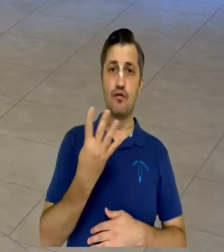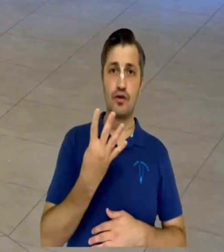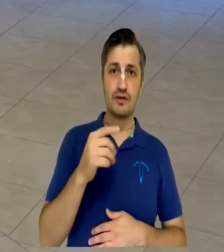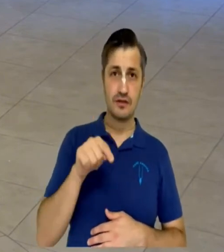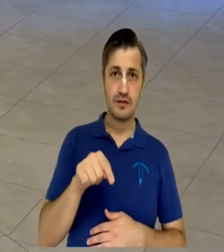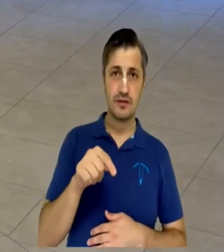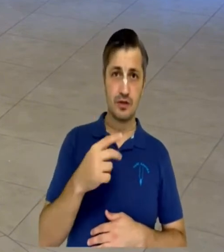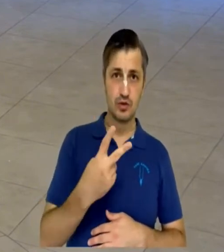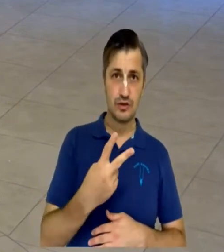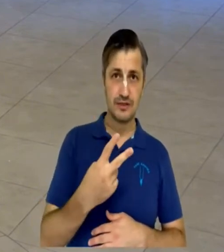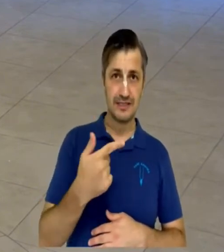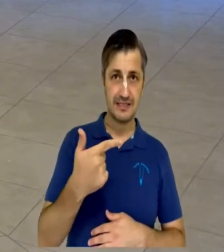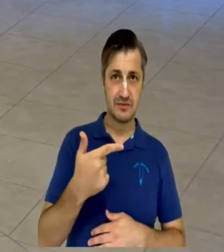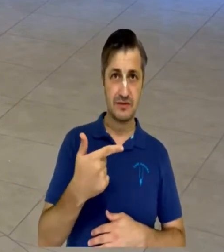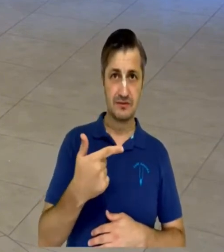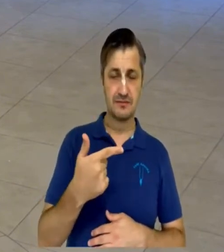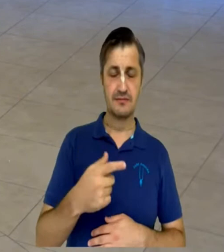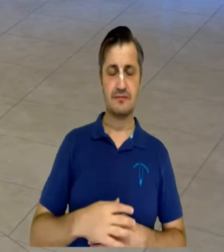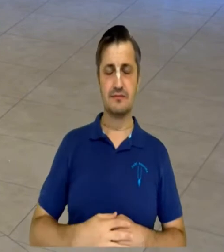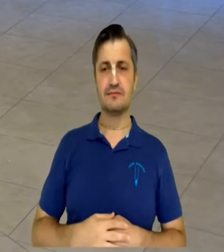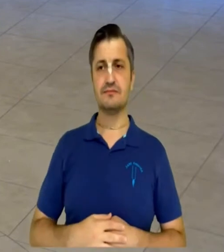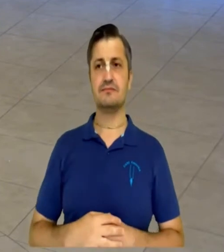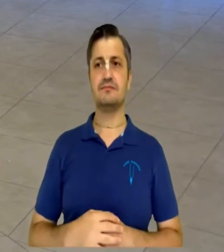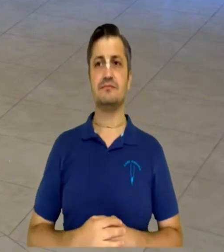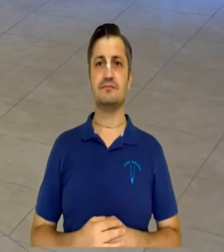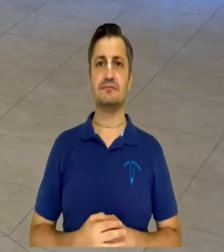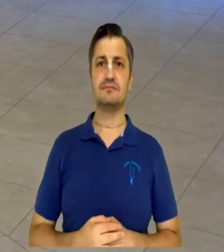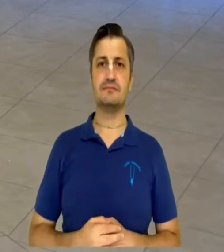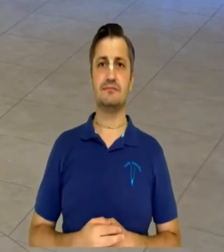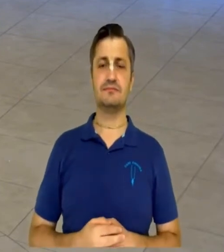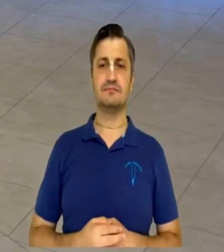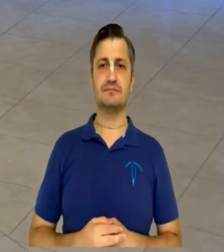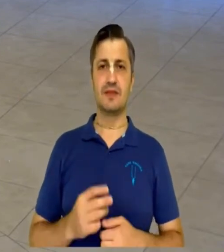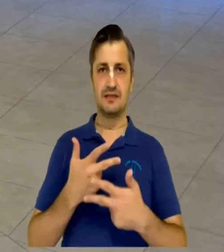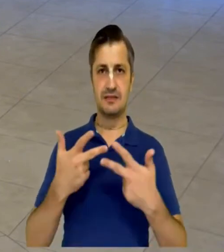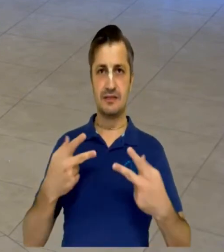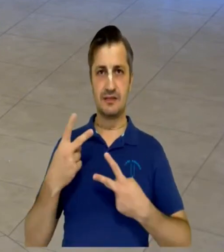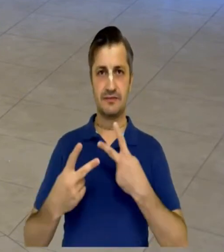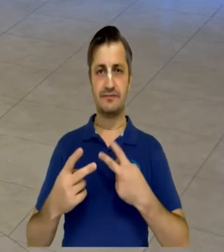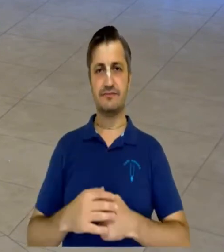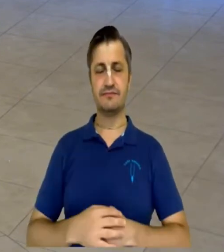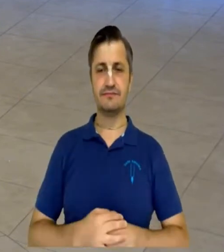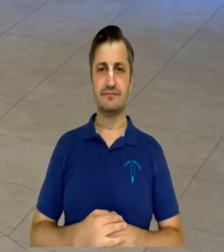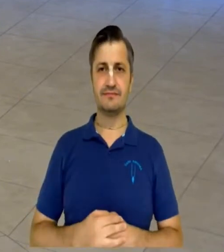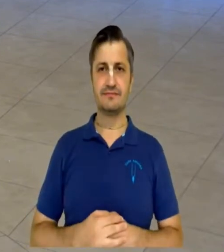amritasya vyayasya cha shashvatasya cha dharmasya sukhasya ikantikasya cha.